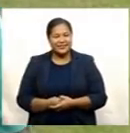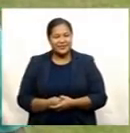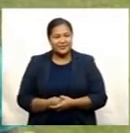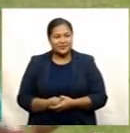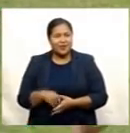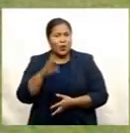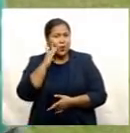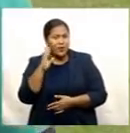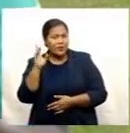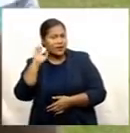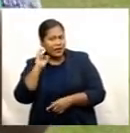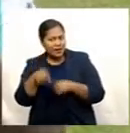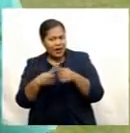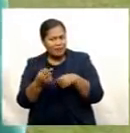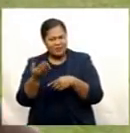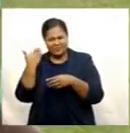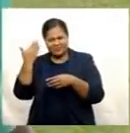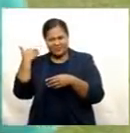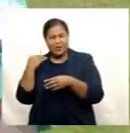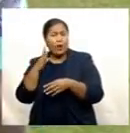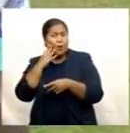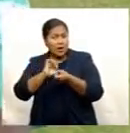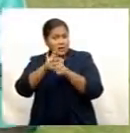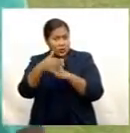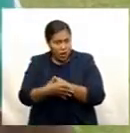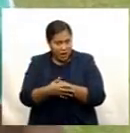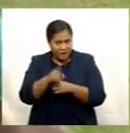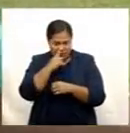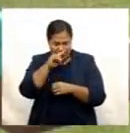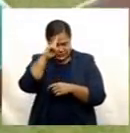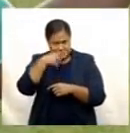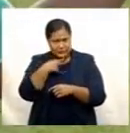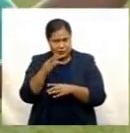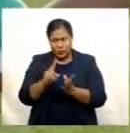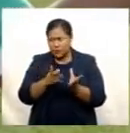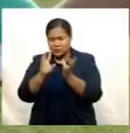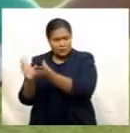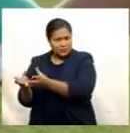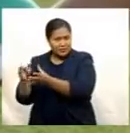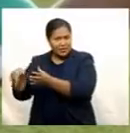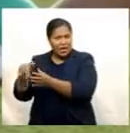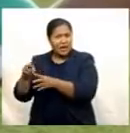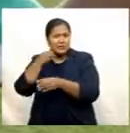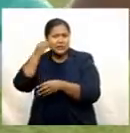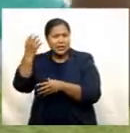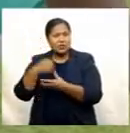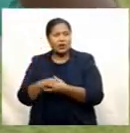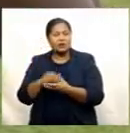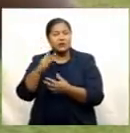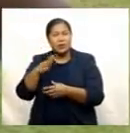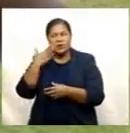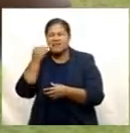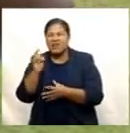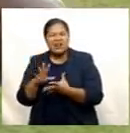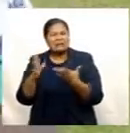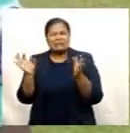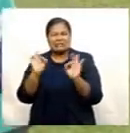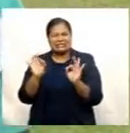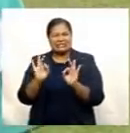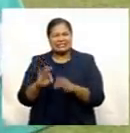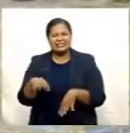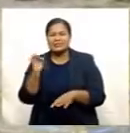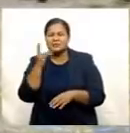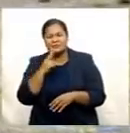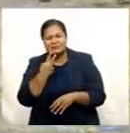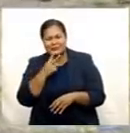What we heard a few days back was that COVID patients will be brought here to Singatoka, which were found out later to be rumors being spread to